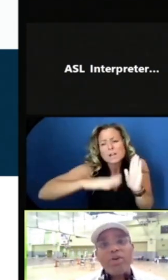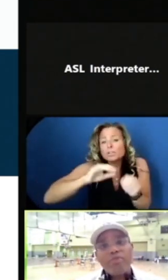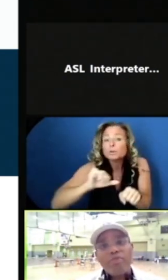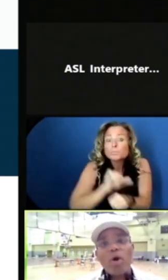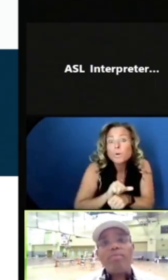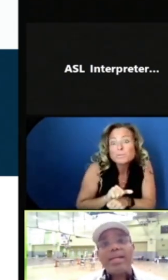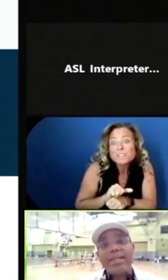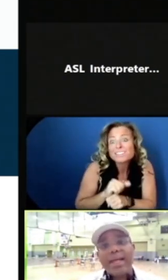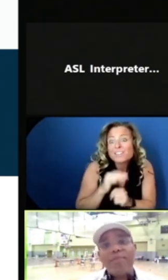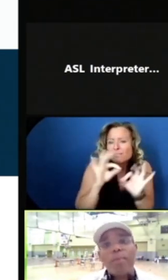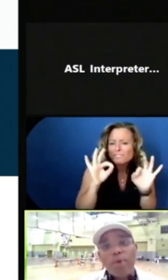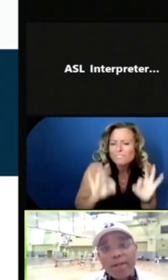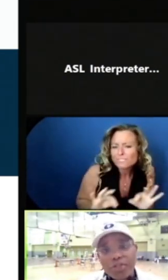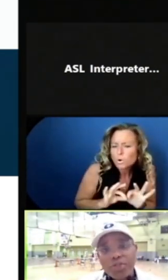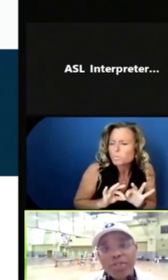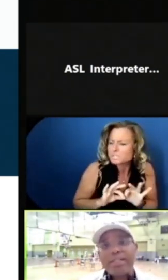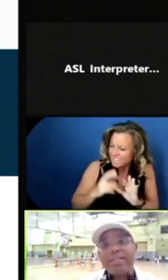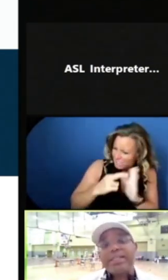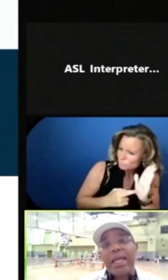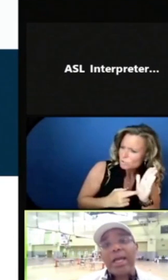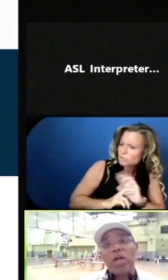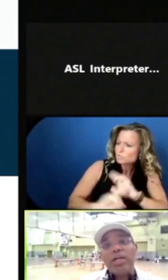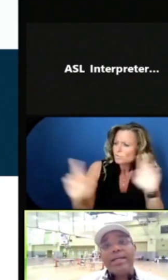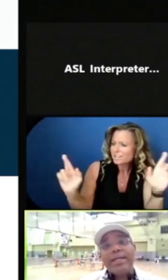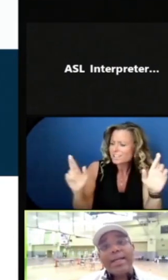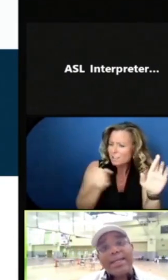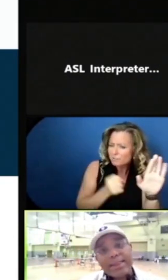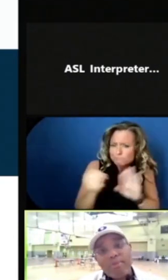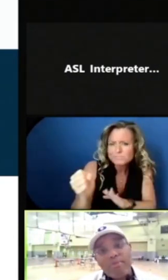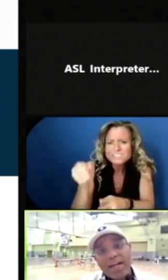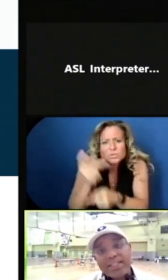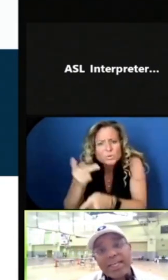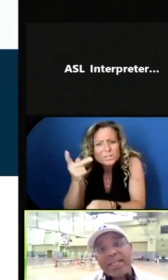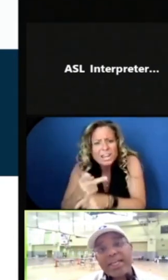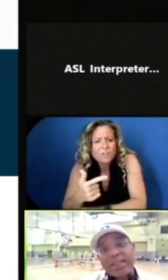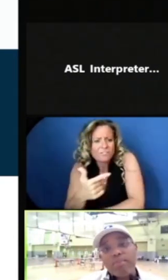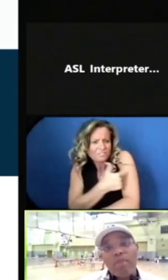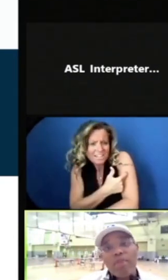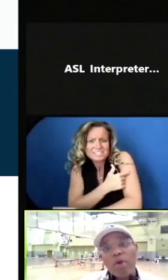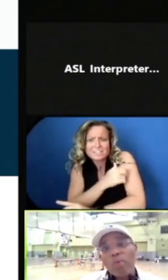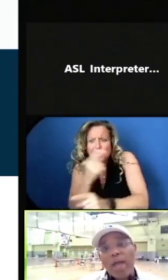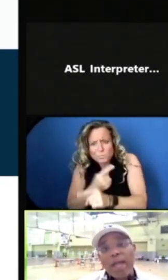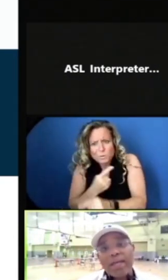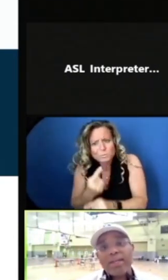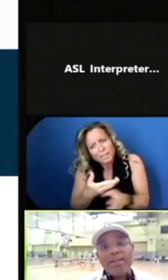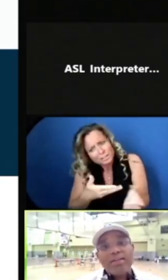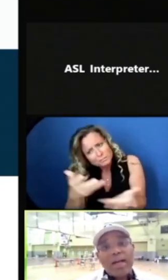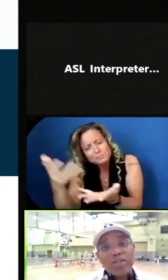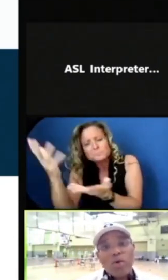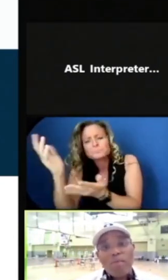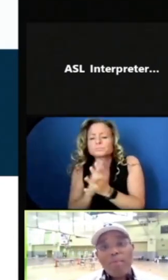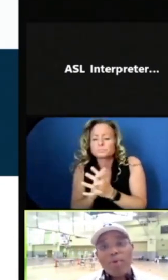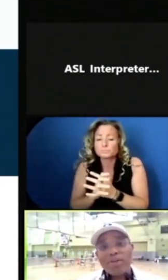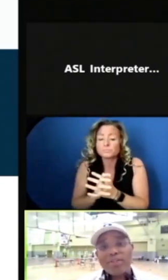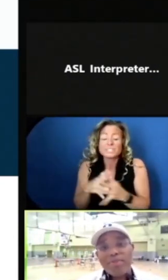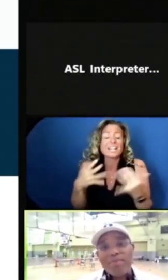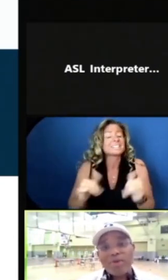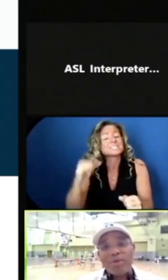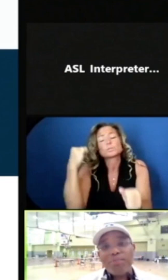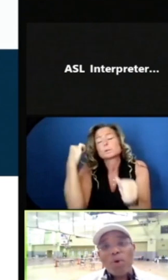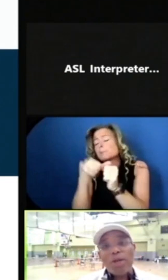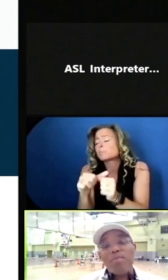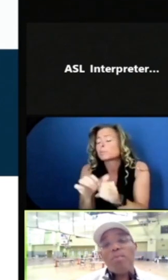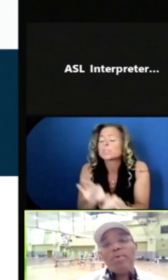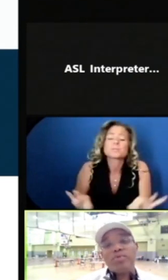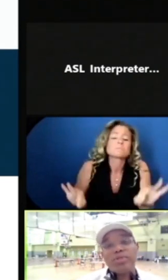appointment forms and get them registered into care and get them vaccinated and get them on their way. And I still remember some of the